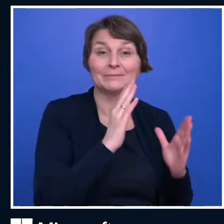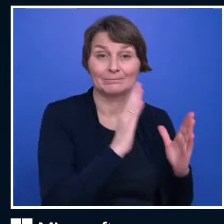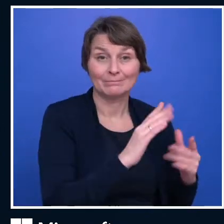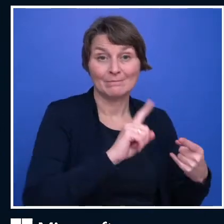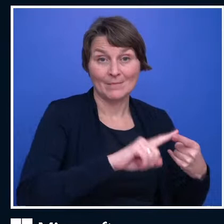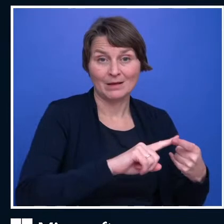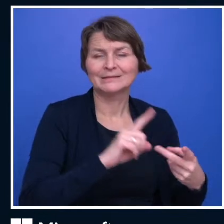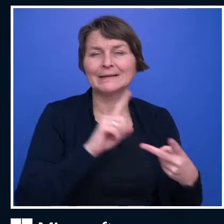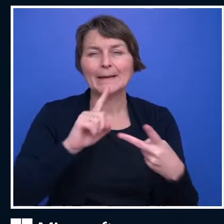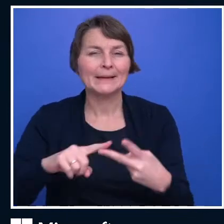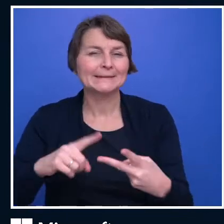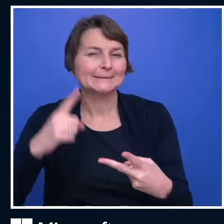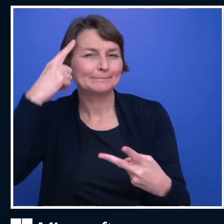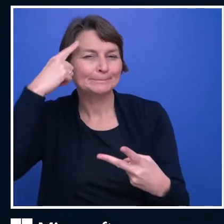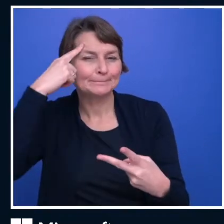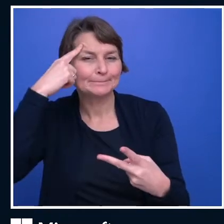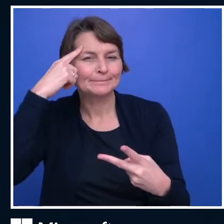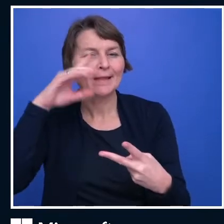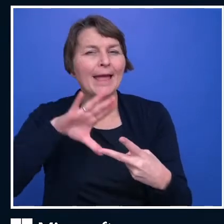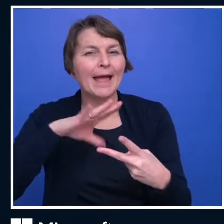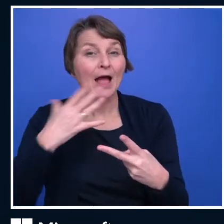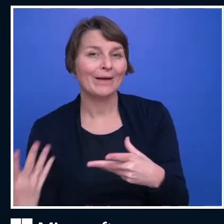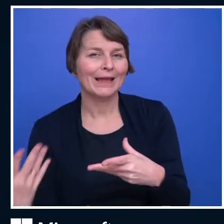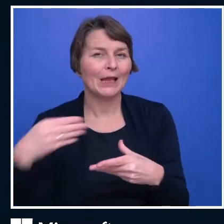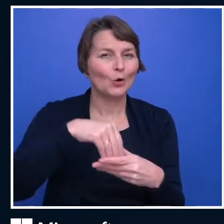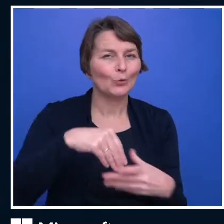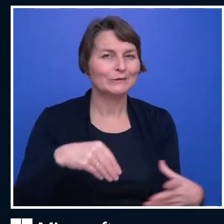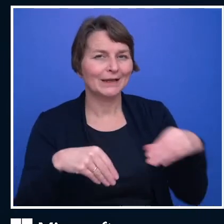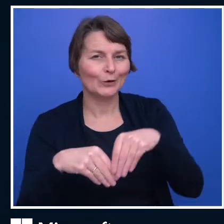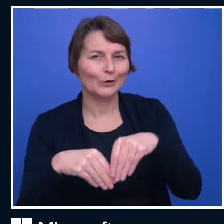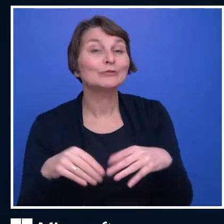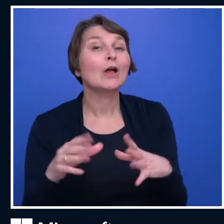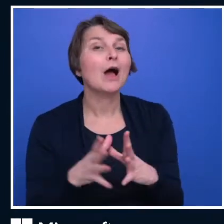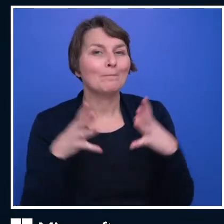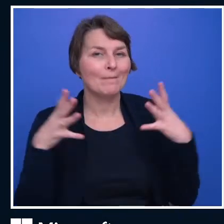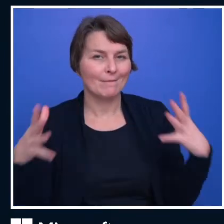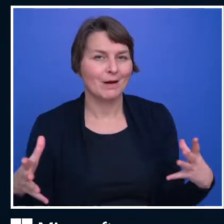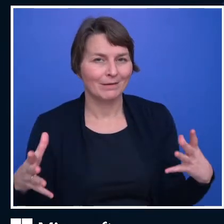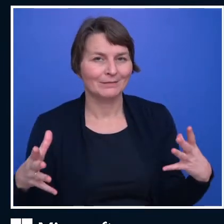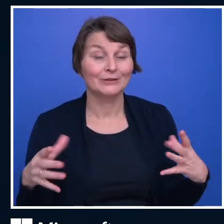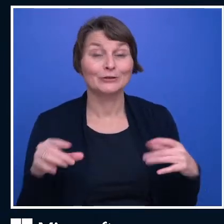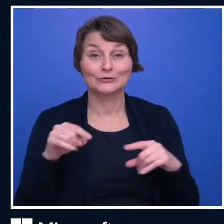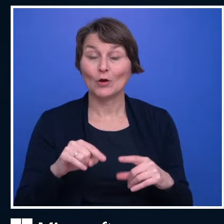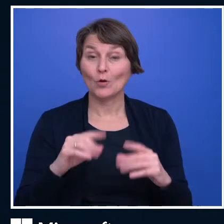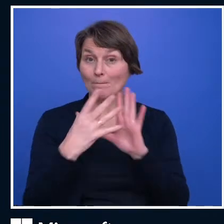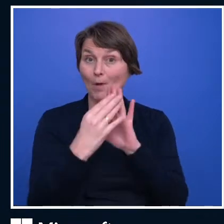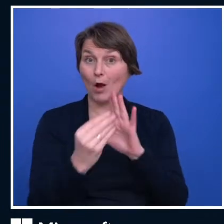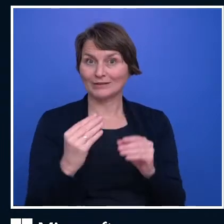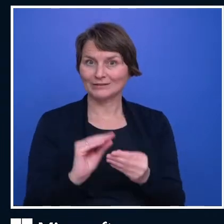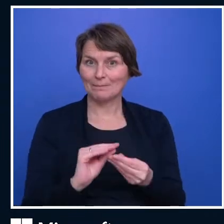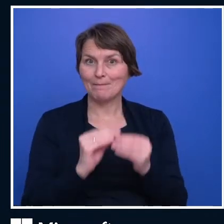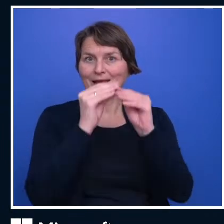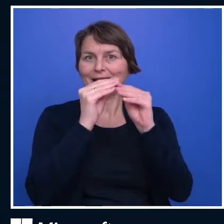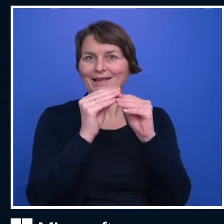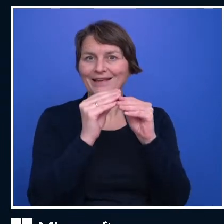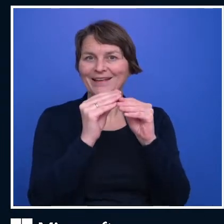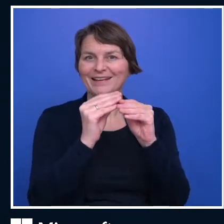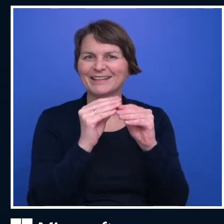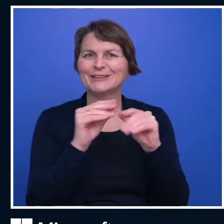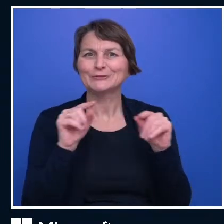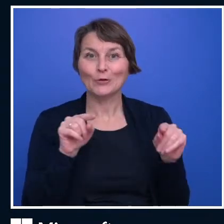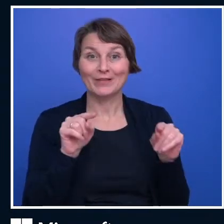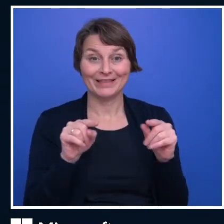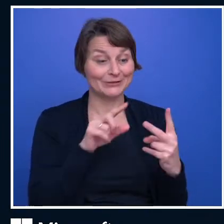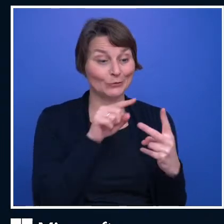about how we're being inclusive when creating these custom vision models. And the great thing is that these two pieces go hand in hand. By adding